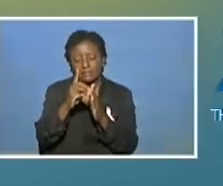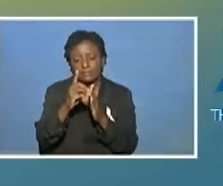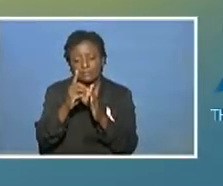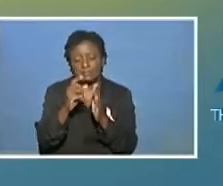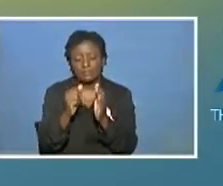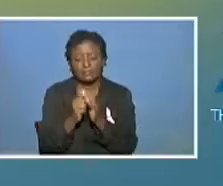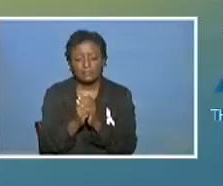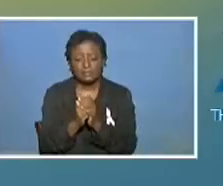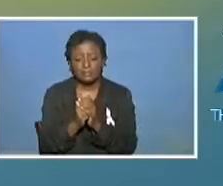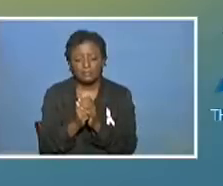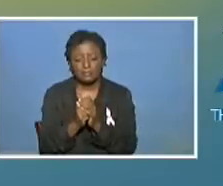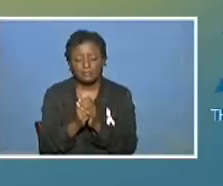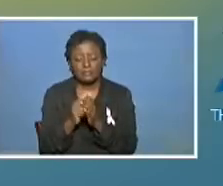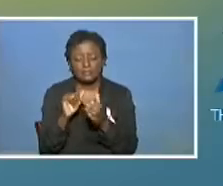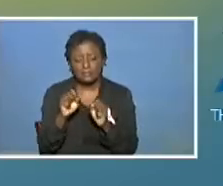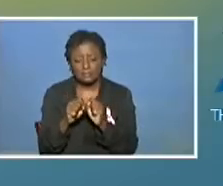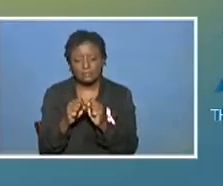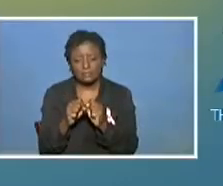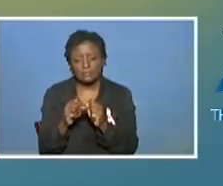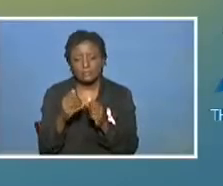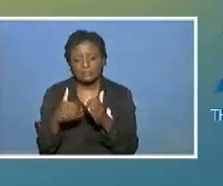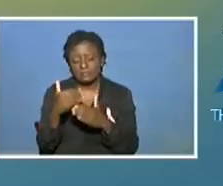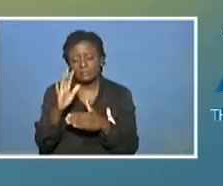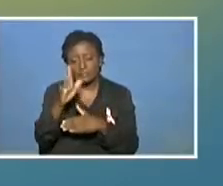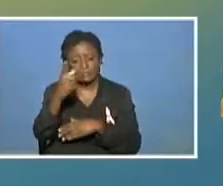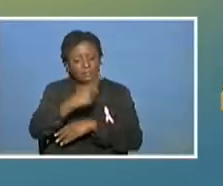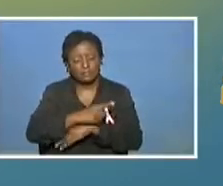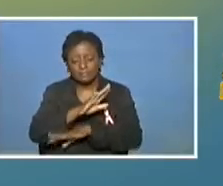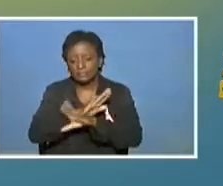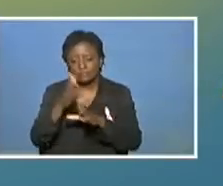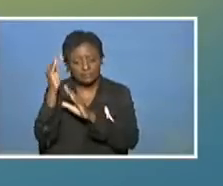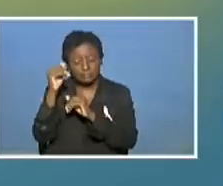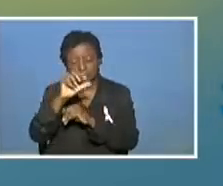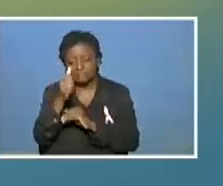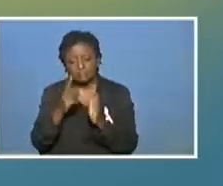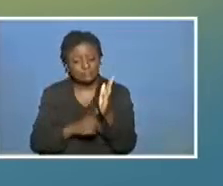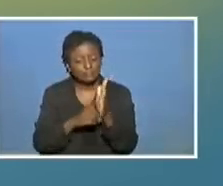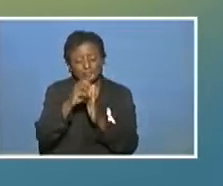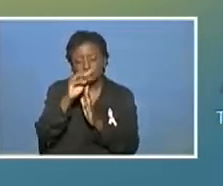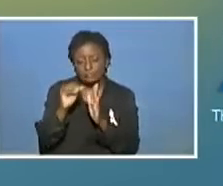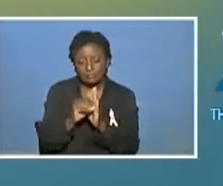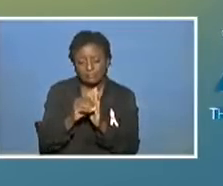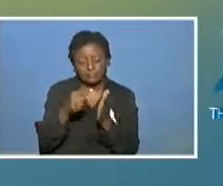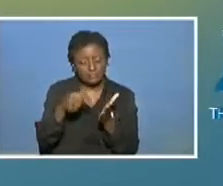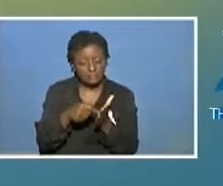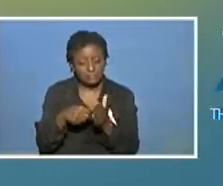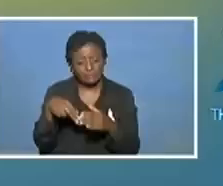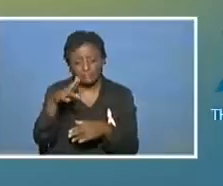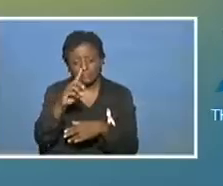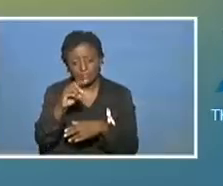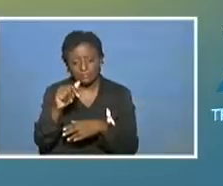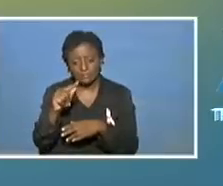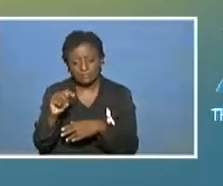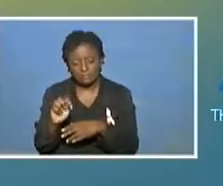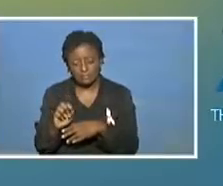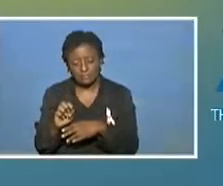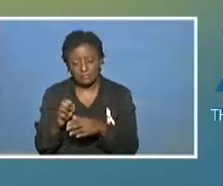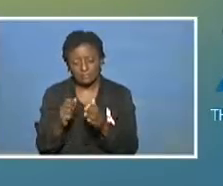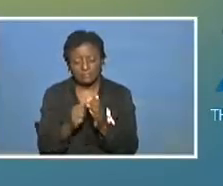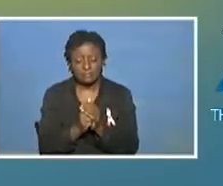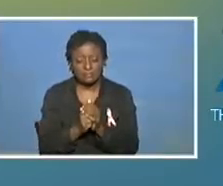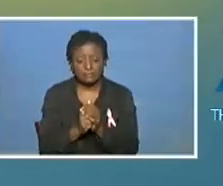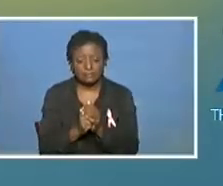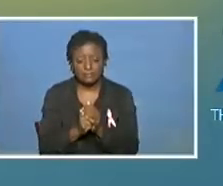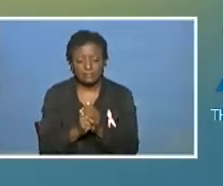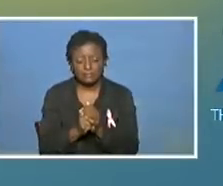of tropical cyclone. Hence, over the next 5 days, we don't anticipate any development. This has been a tropical weather update brought to you by BTC and CBS